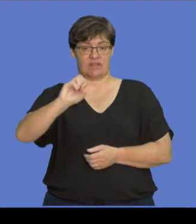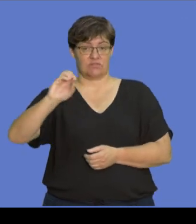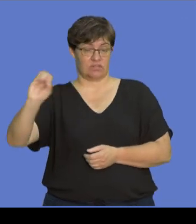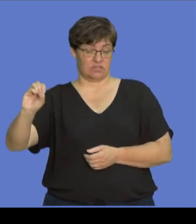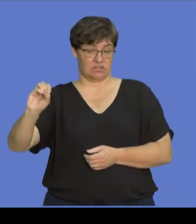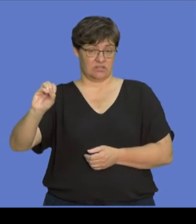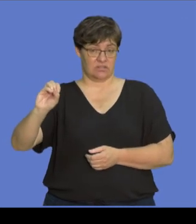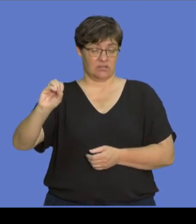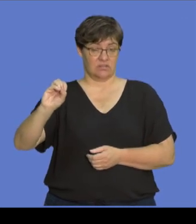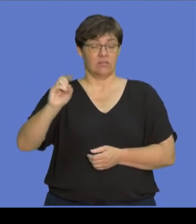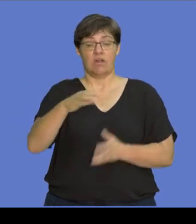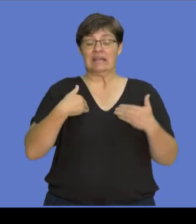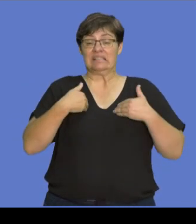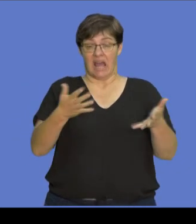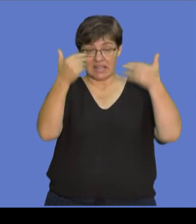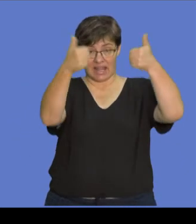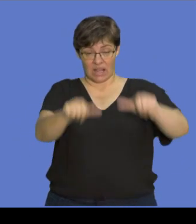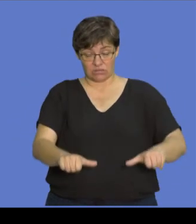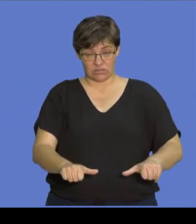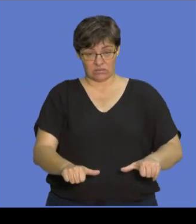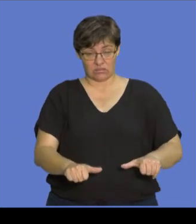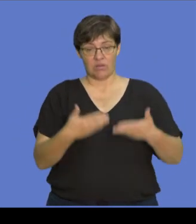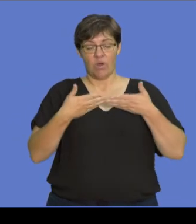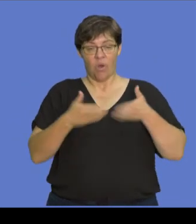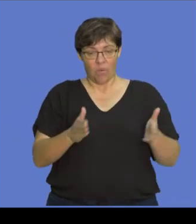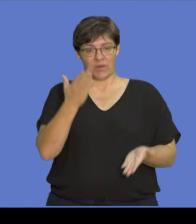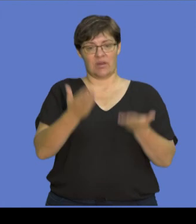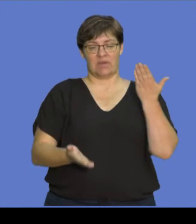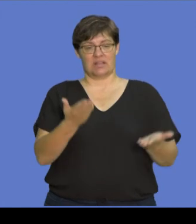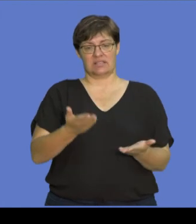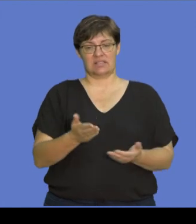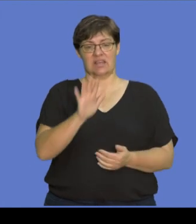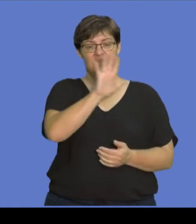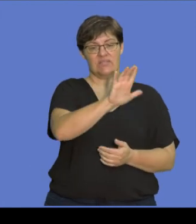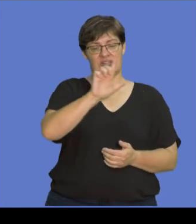57,500. Therefore, you start off this account with your opening balance of